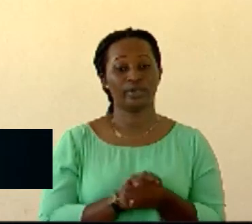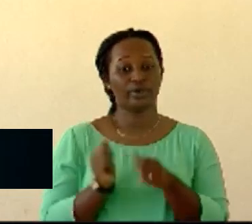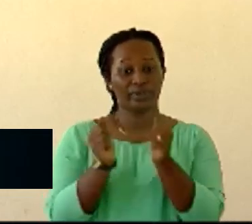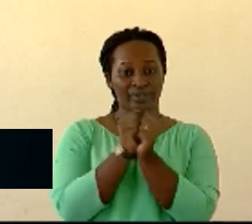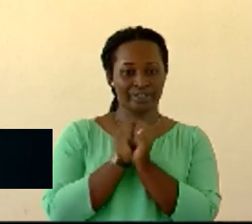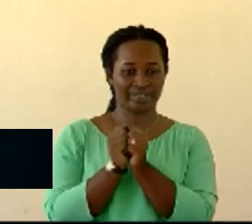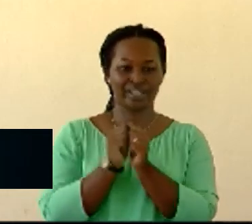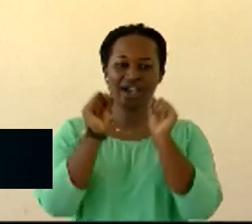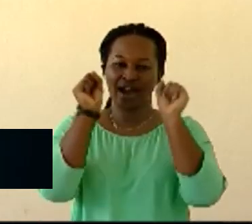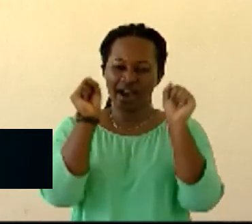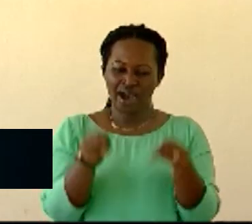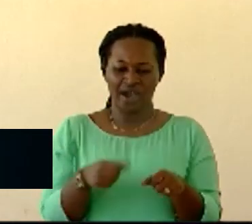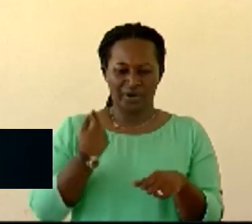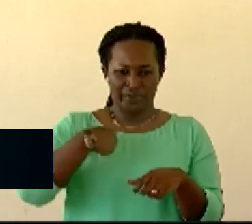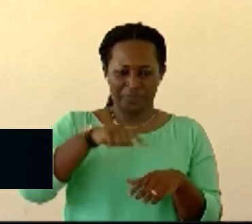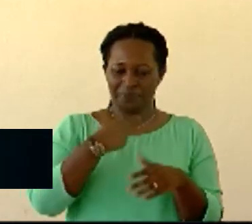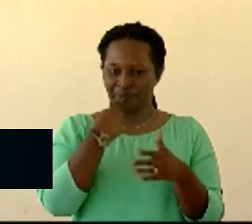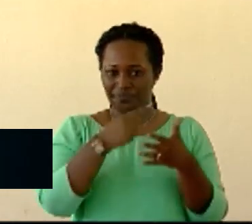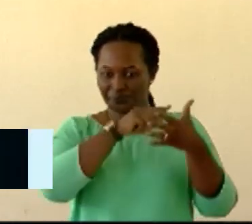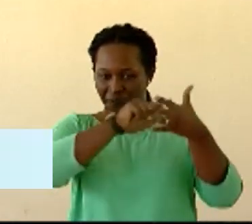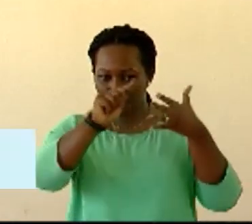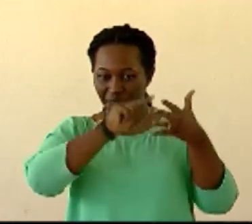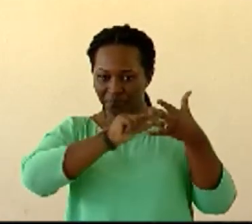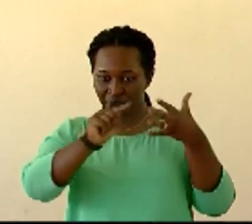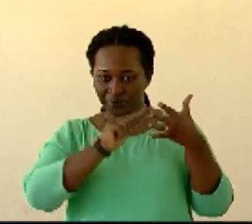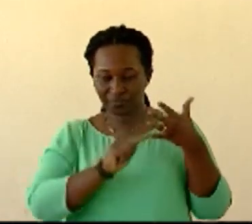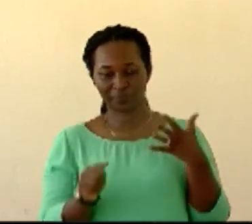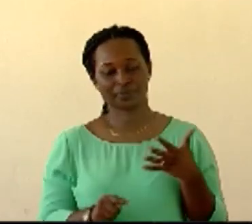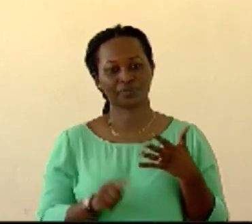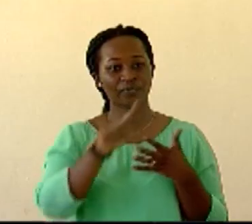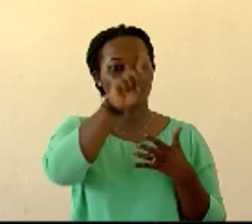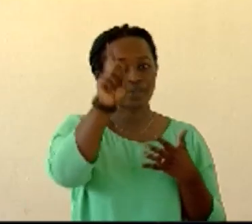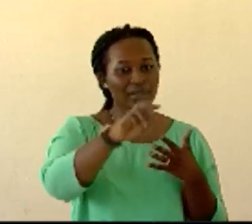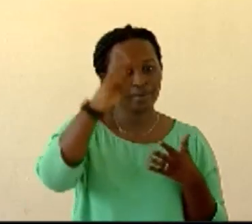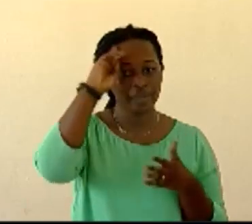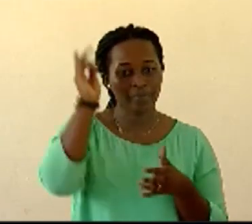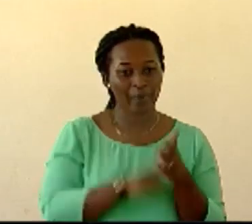Together, can we go through them? Which one do you remember?